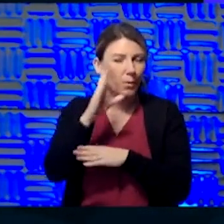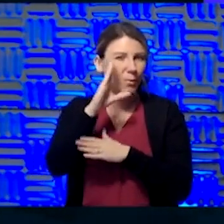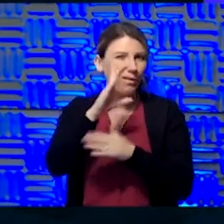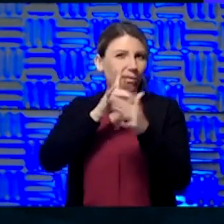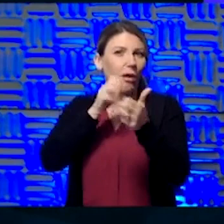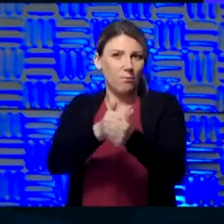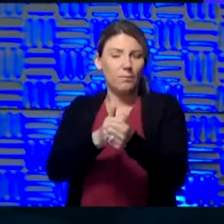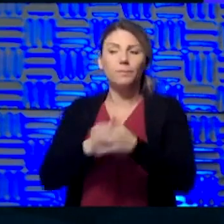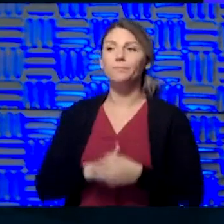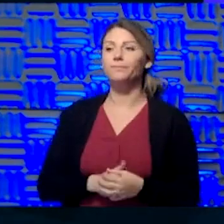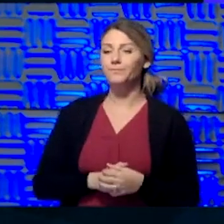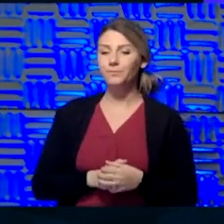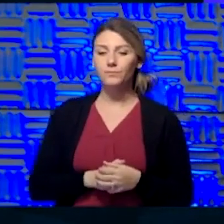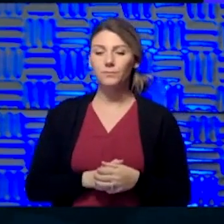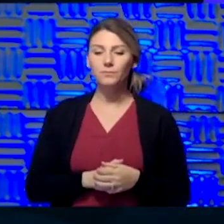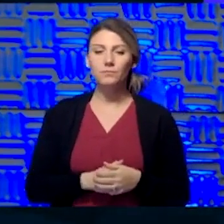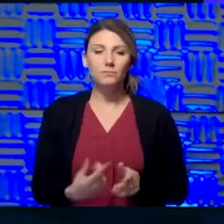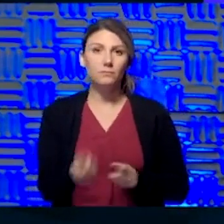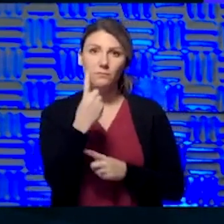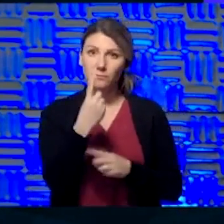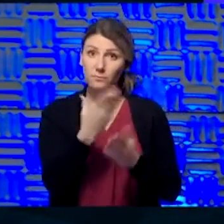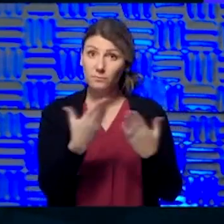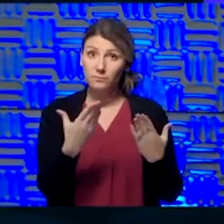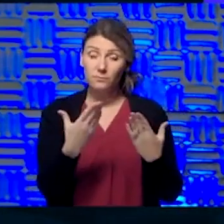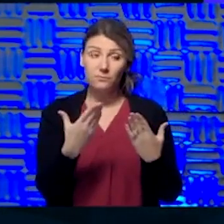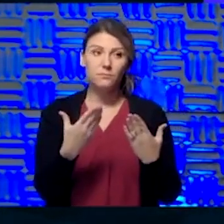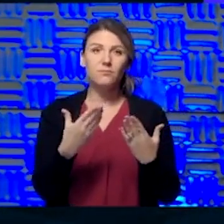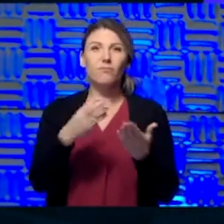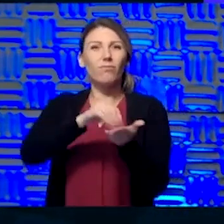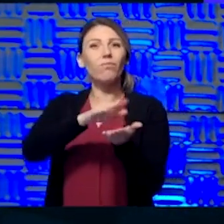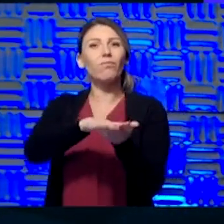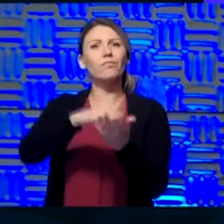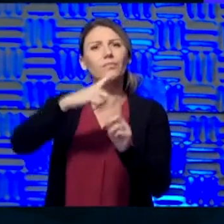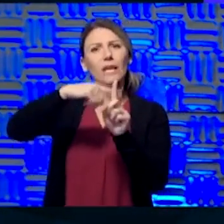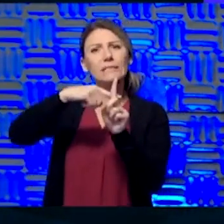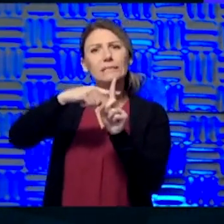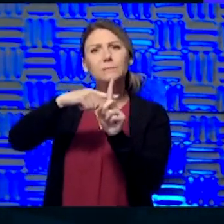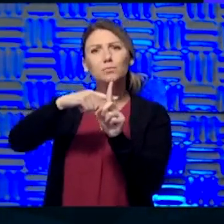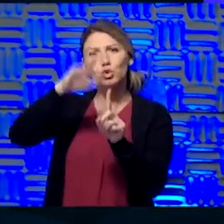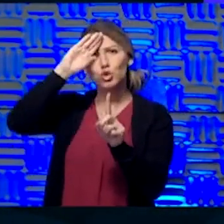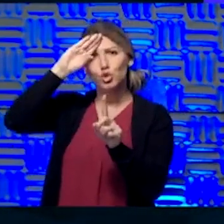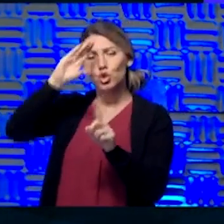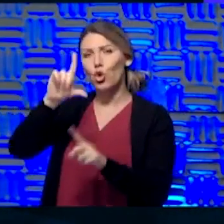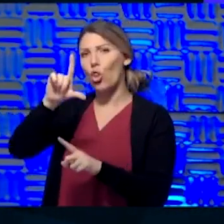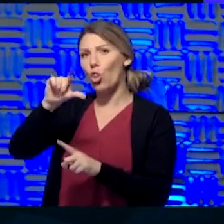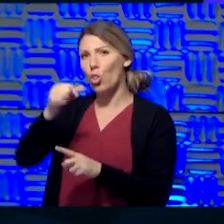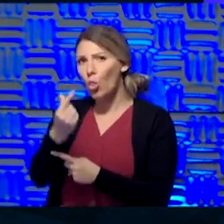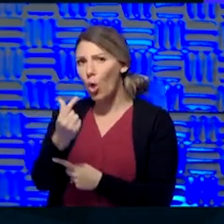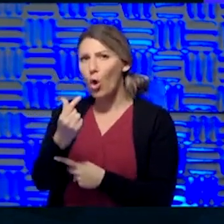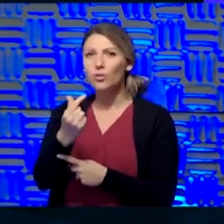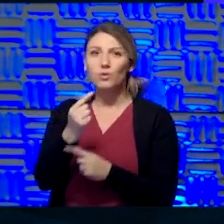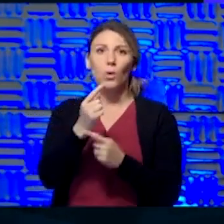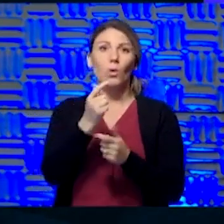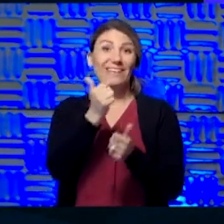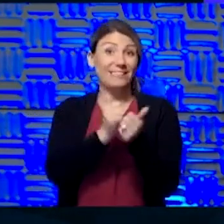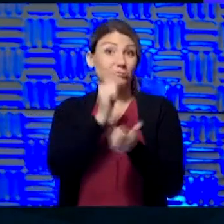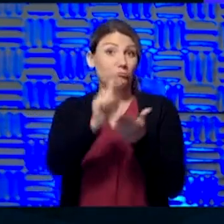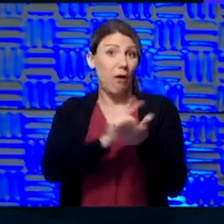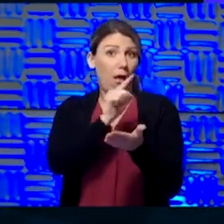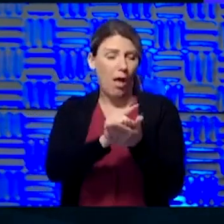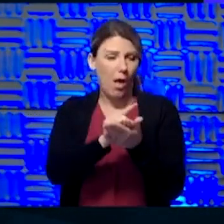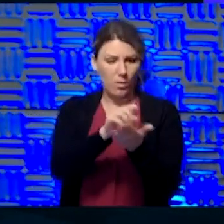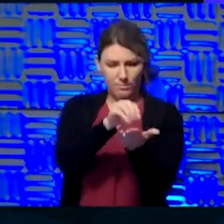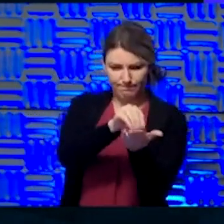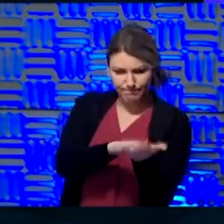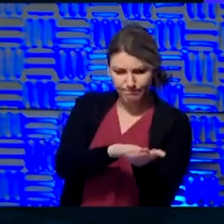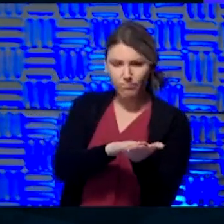updated. So one of the things I did was I kept the temperature log. Like every hour I would take my temperature and, map it out, see